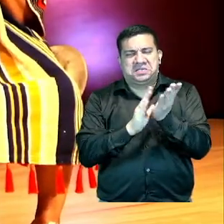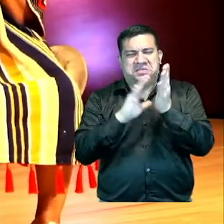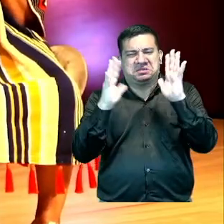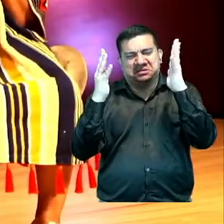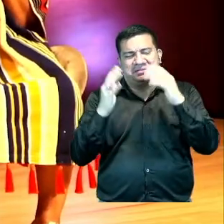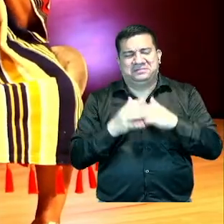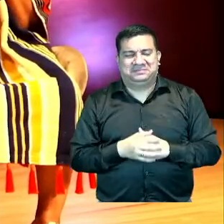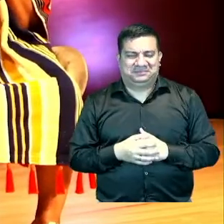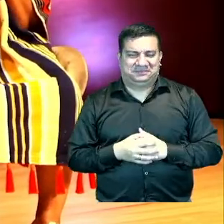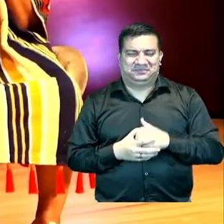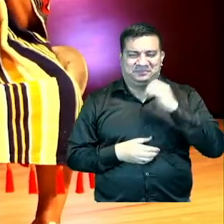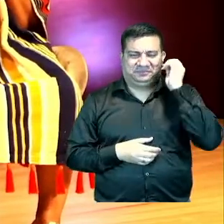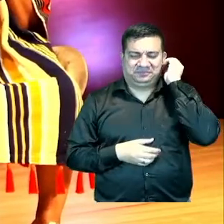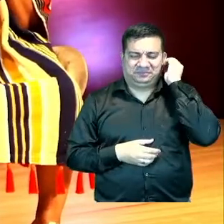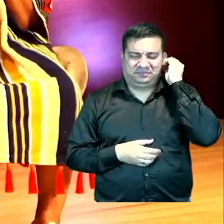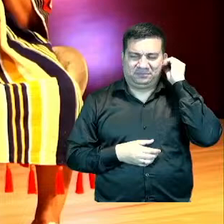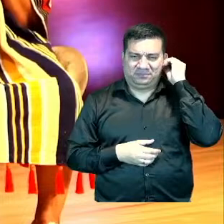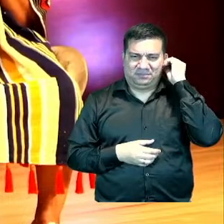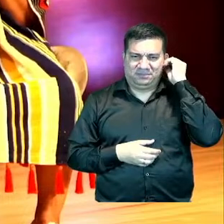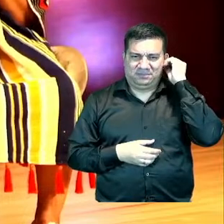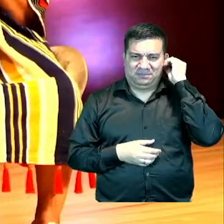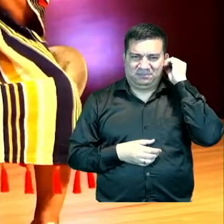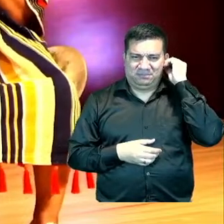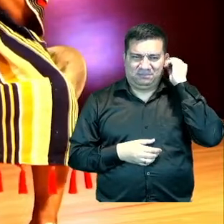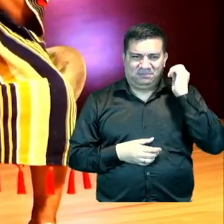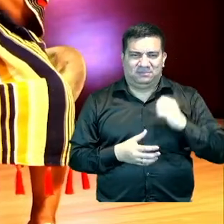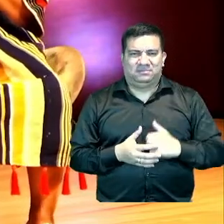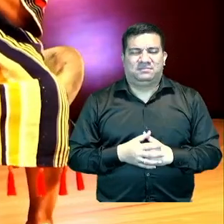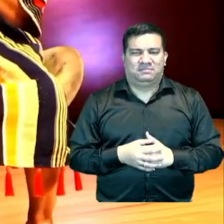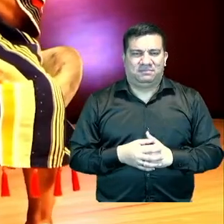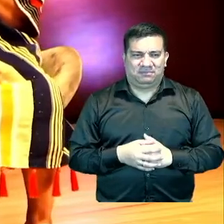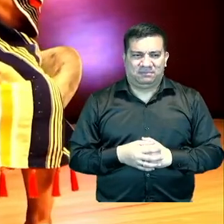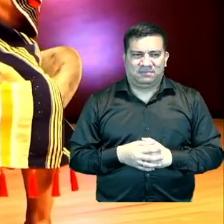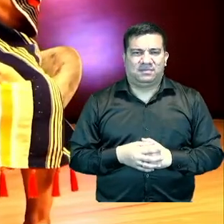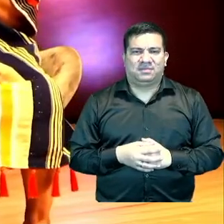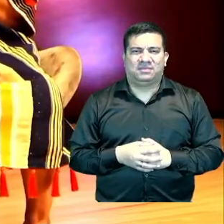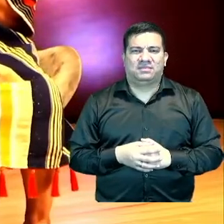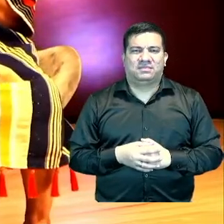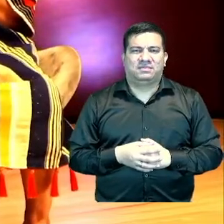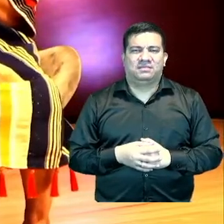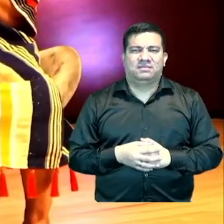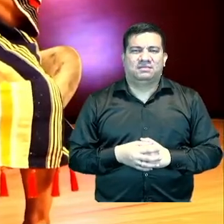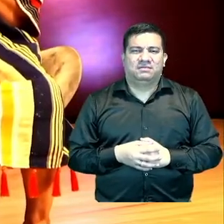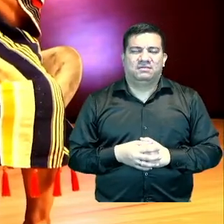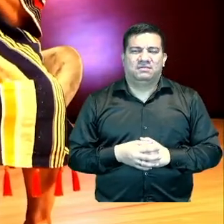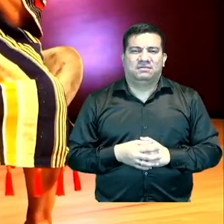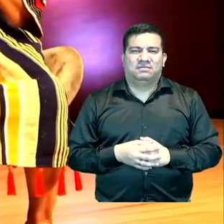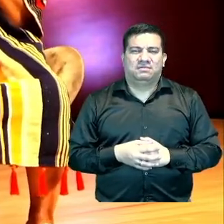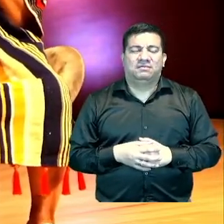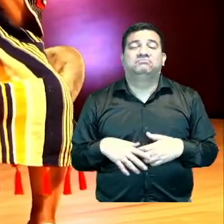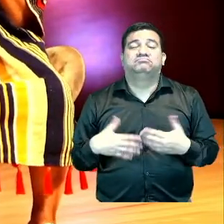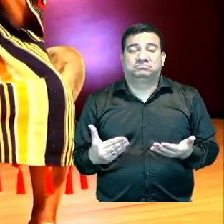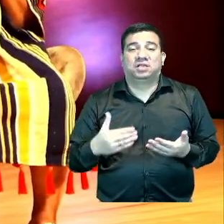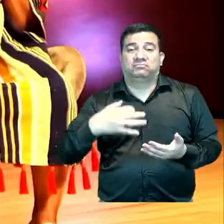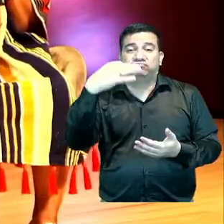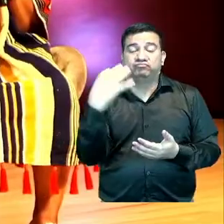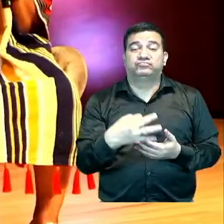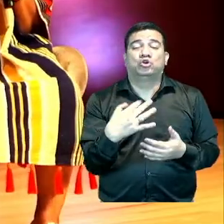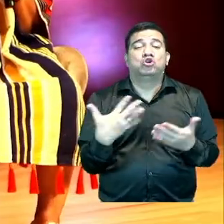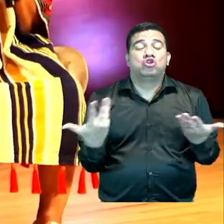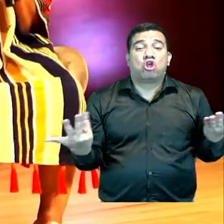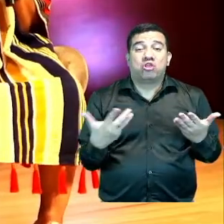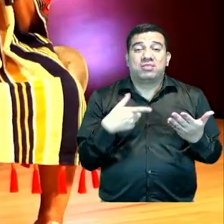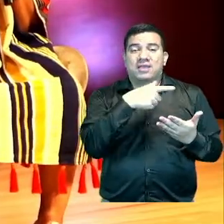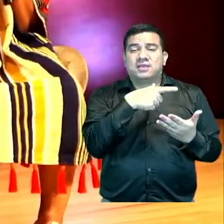She was a member of every secret society in Liberia. She wasn't